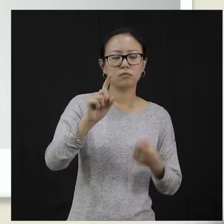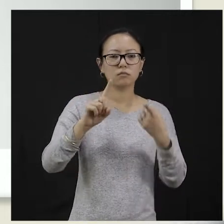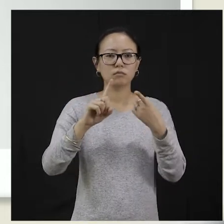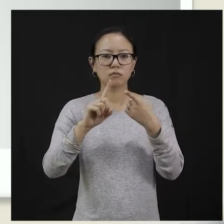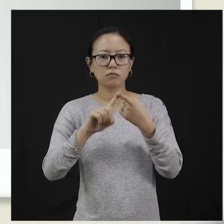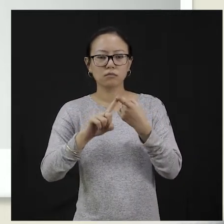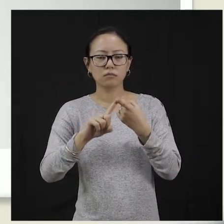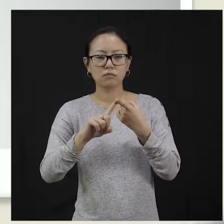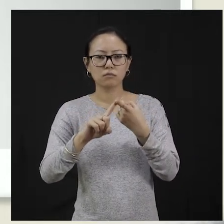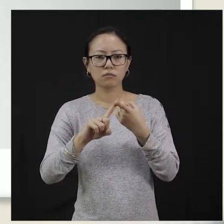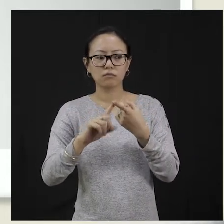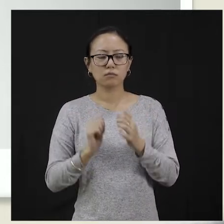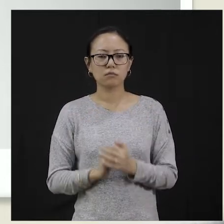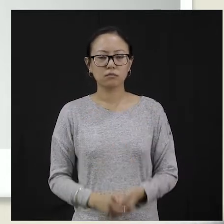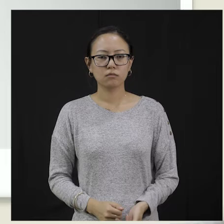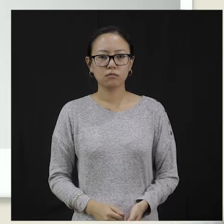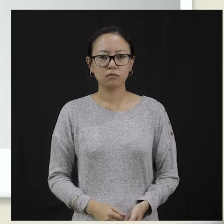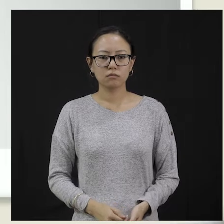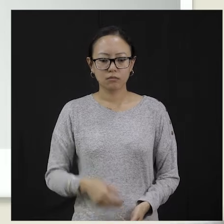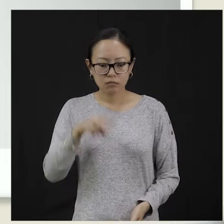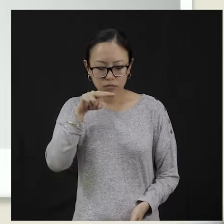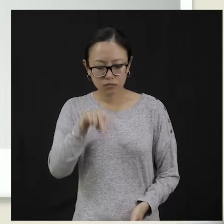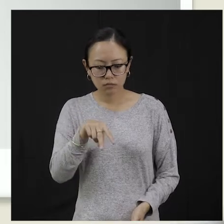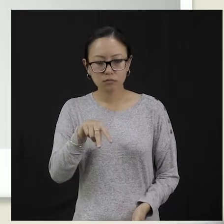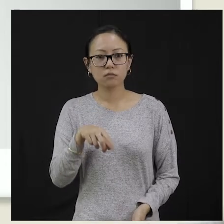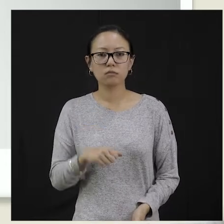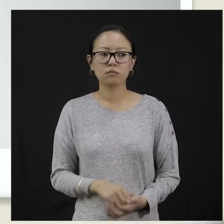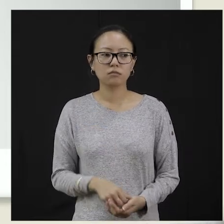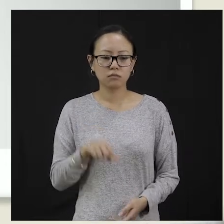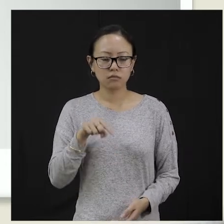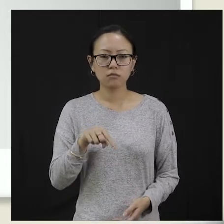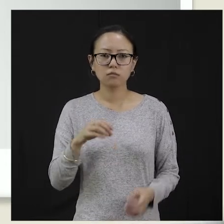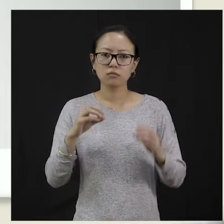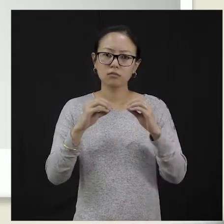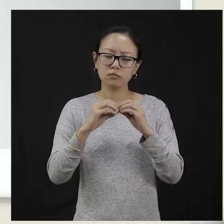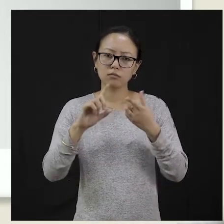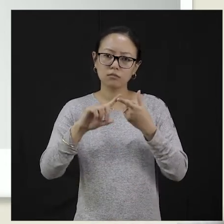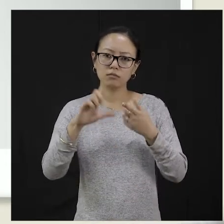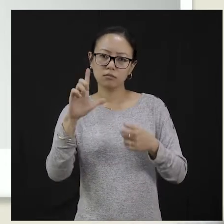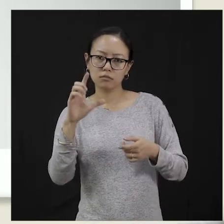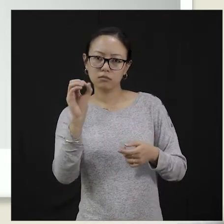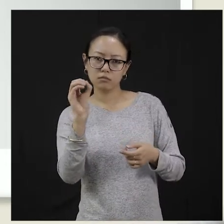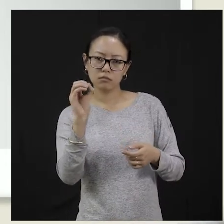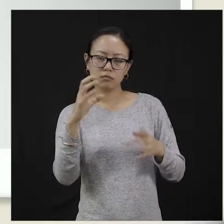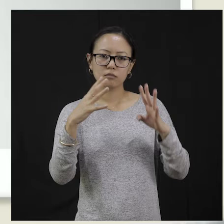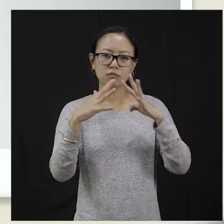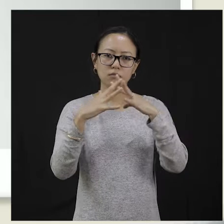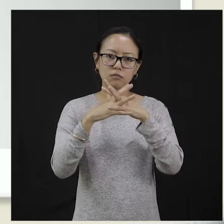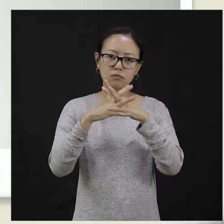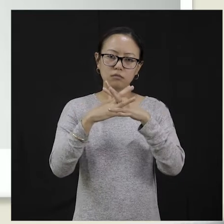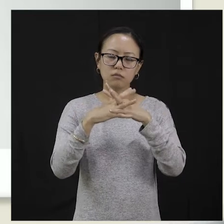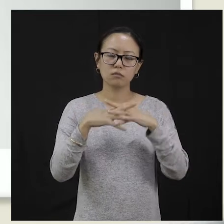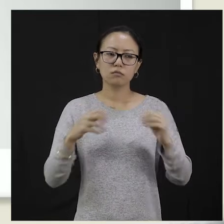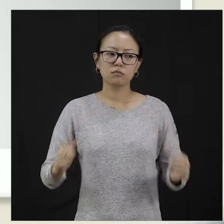O, V, E. Above. Then below. B, E, L,